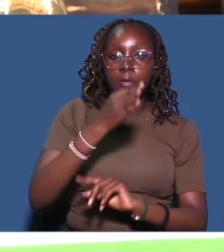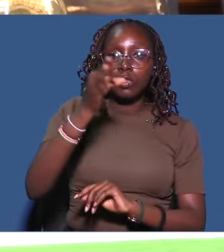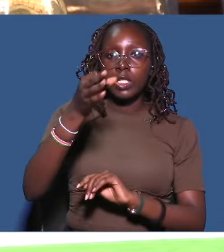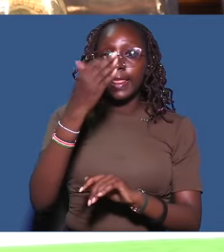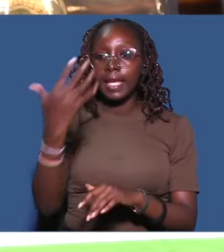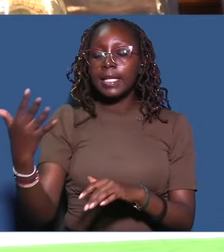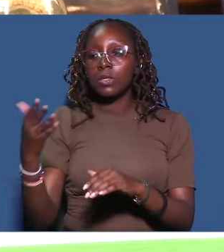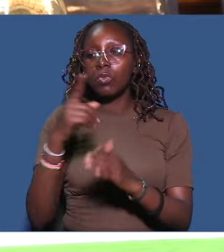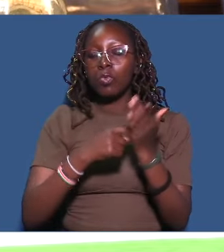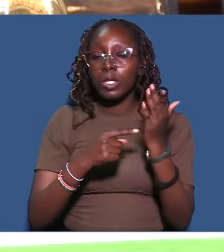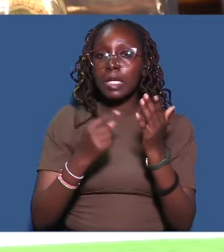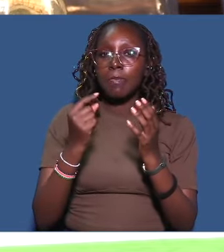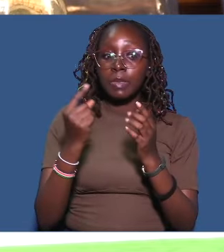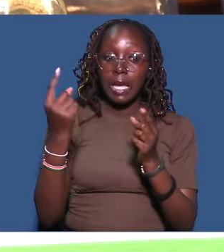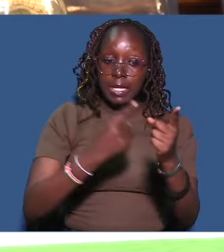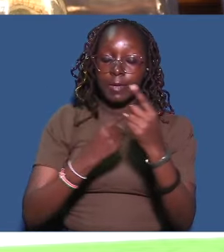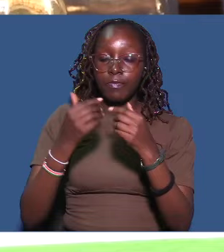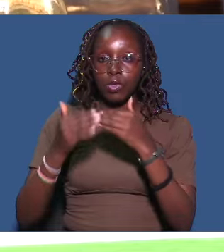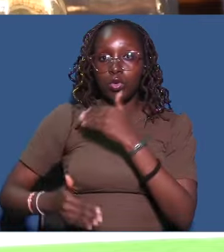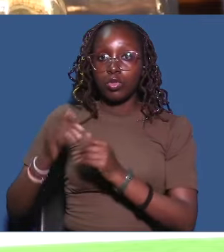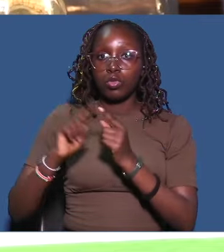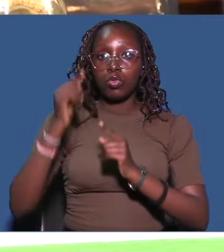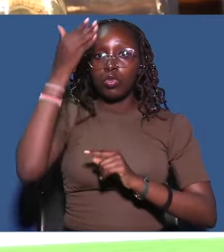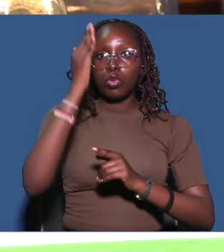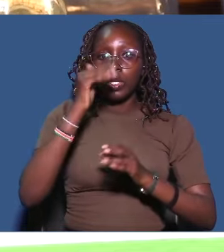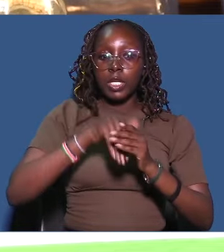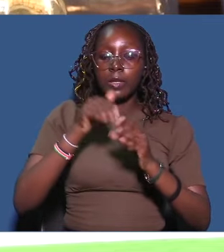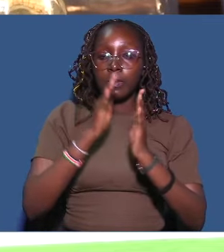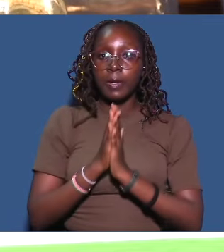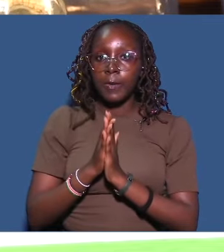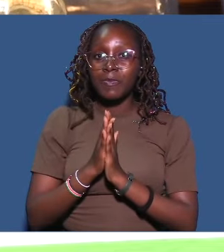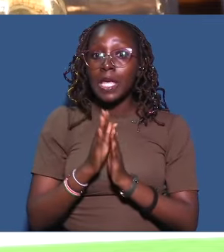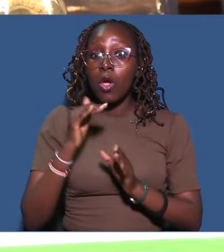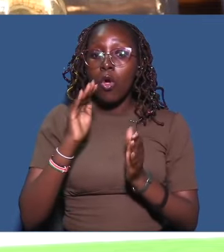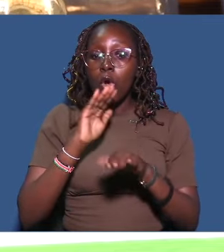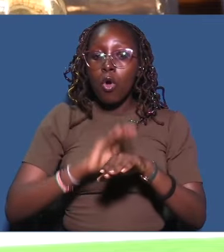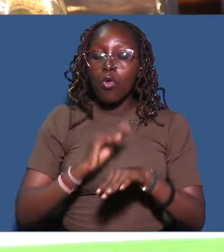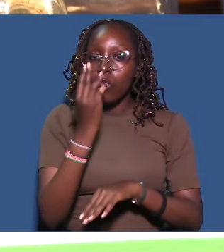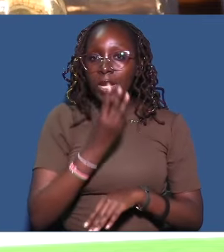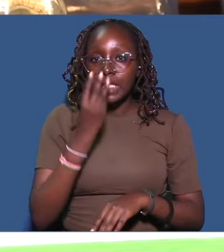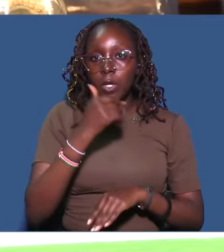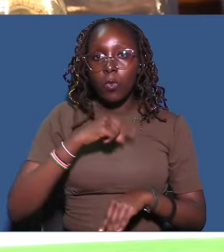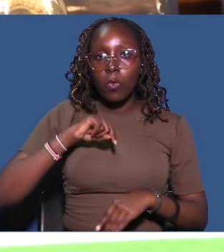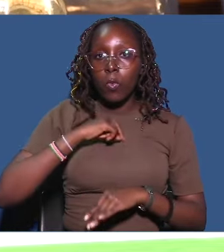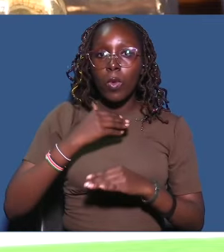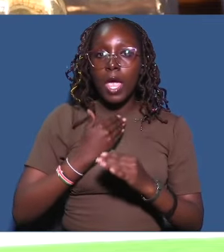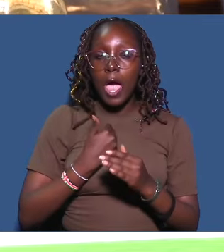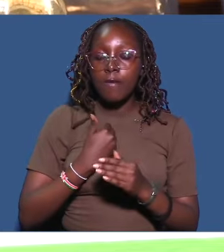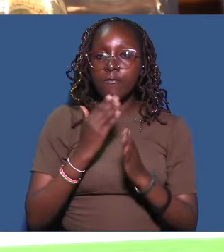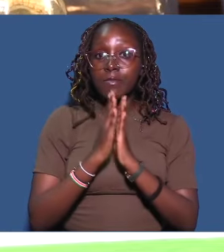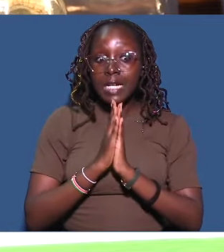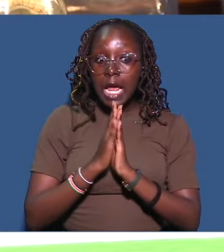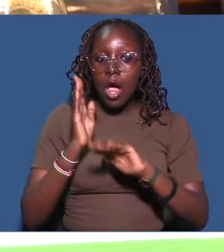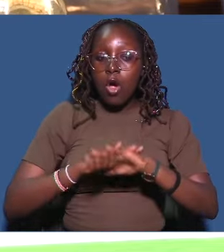come closer to God in prayer. And so on Wednesday, we have our online prayers. I tell them, please plug in. And then